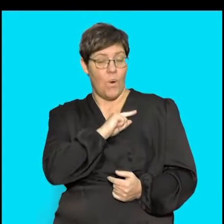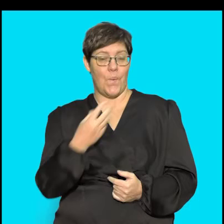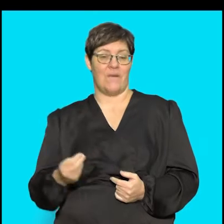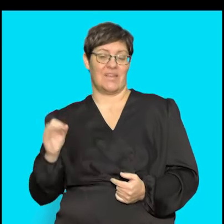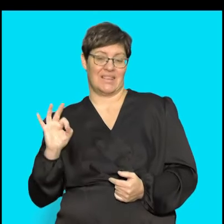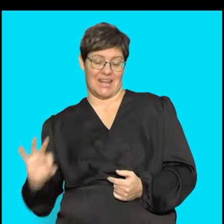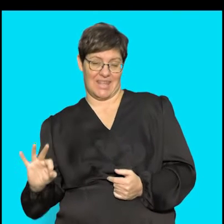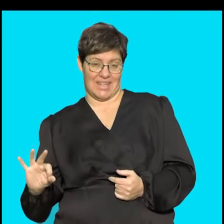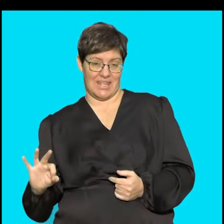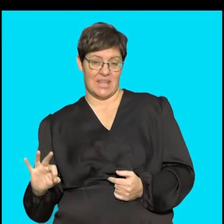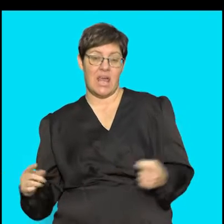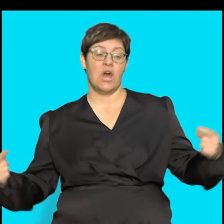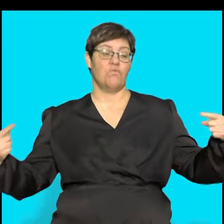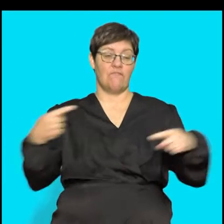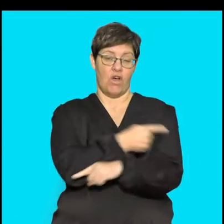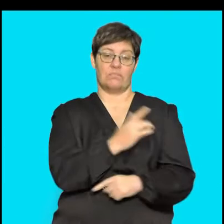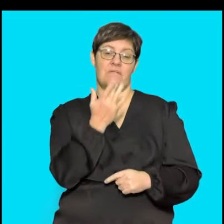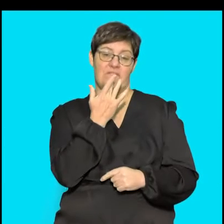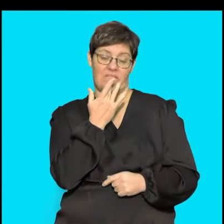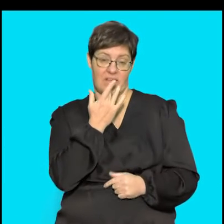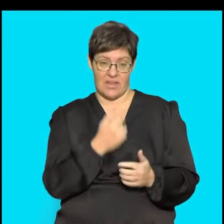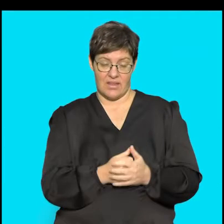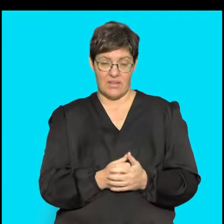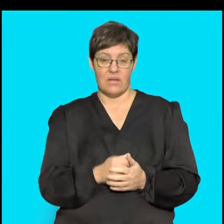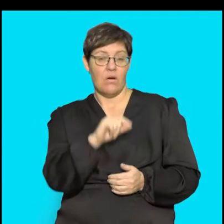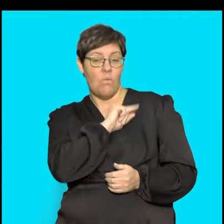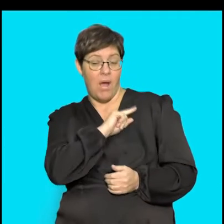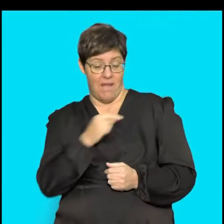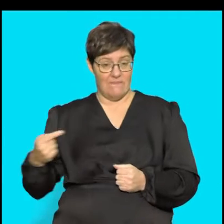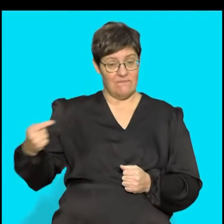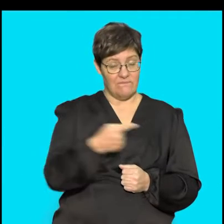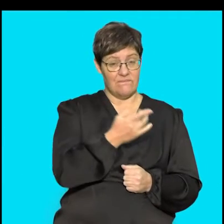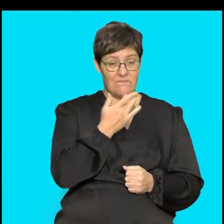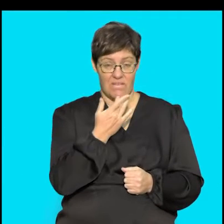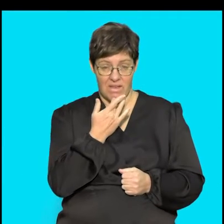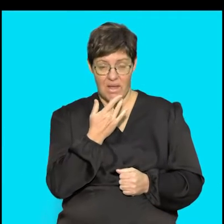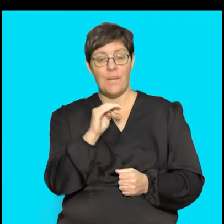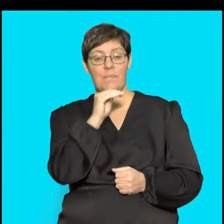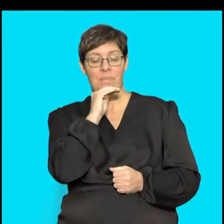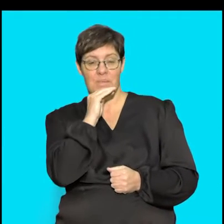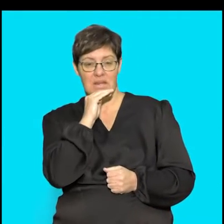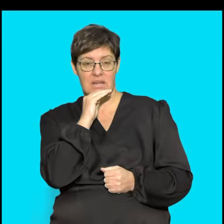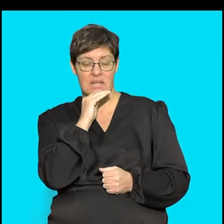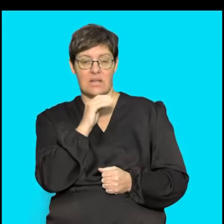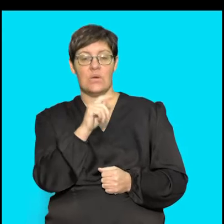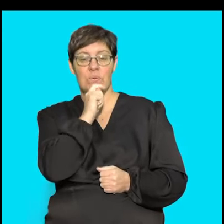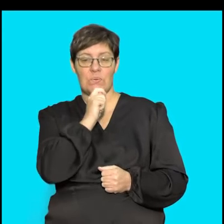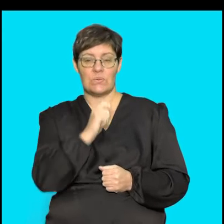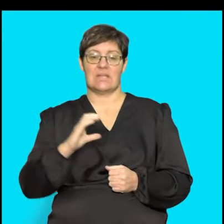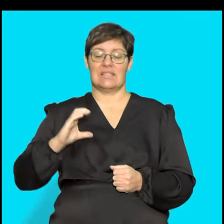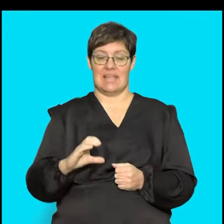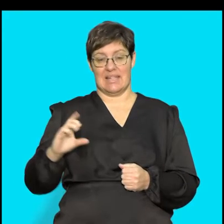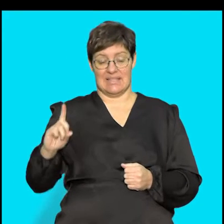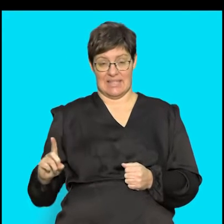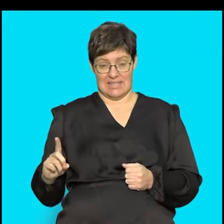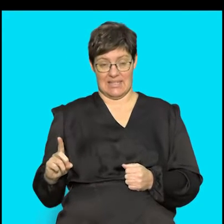have 3. So the reverse reaction will be favored. And if the reverse reaction is favored, it means we will use C